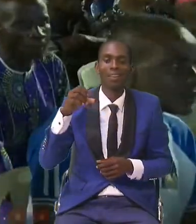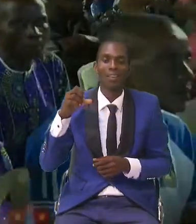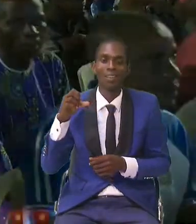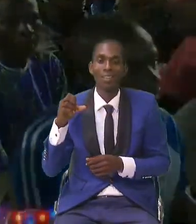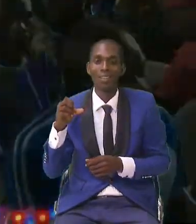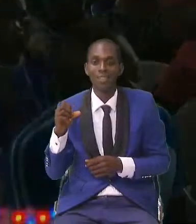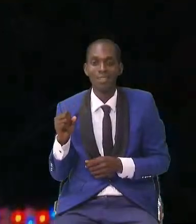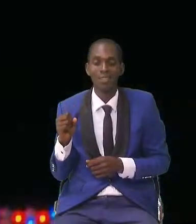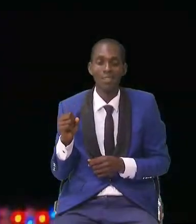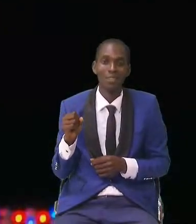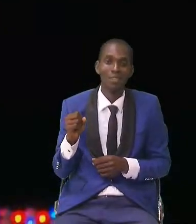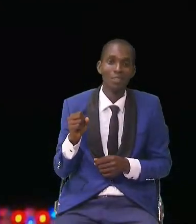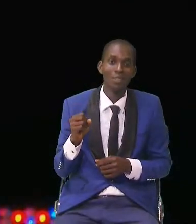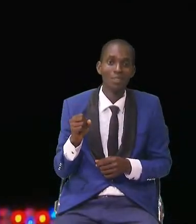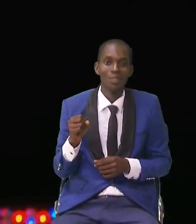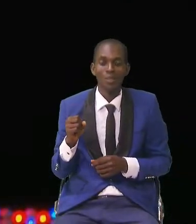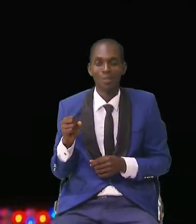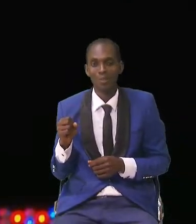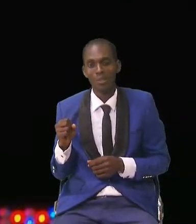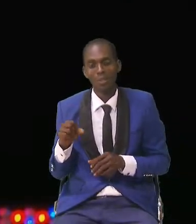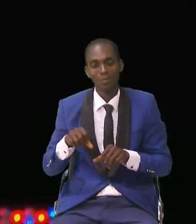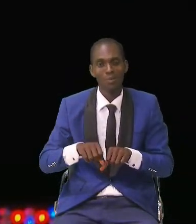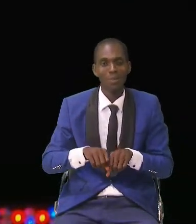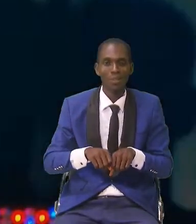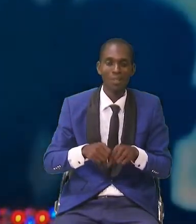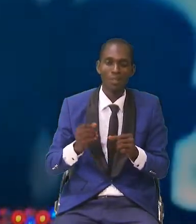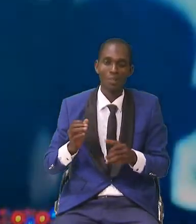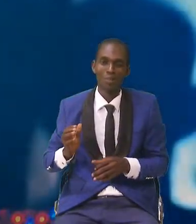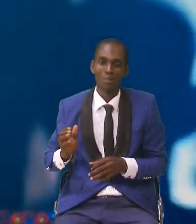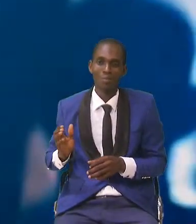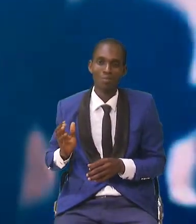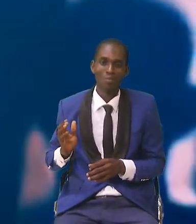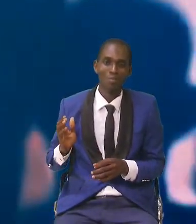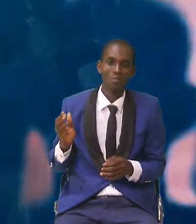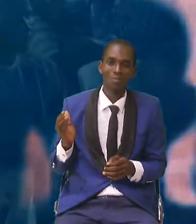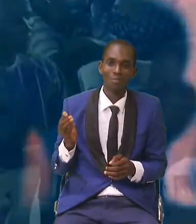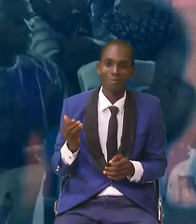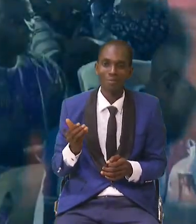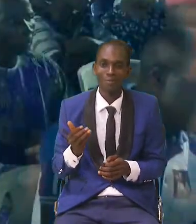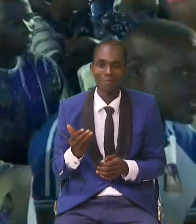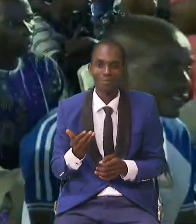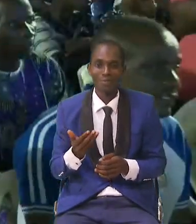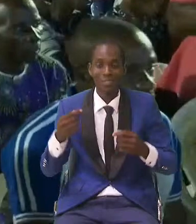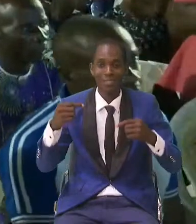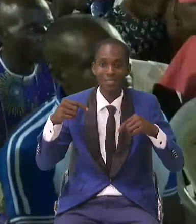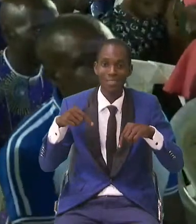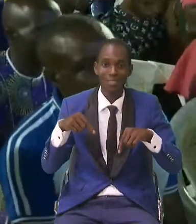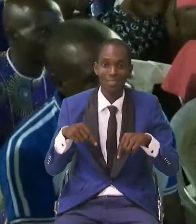Spirit, break out. Heaven come down. Holy Spirit, we need you. We need